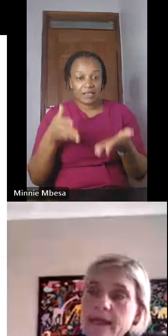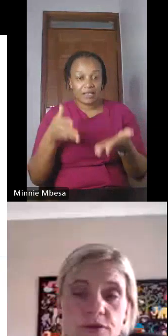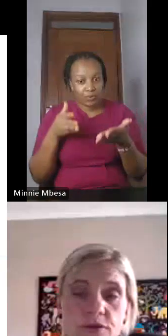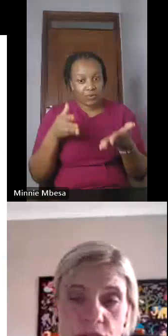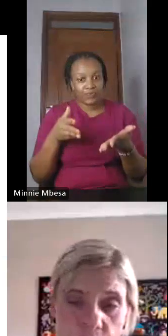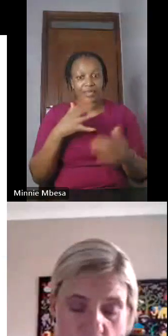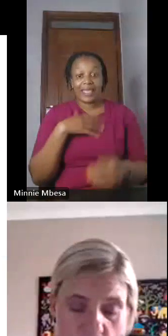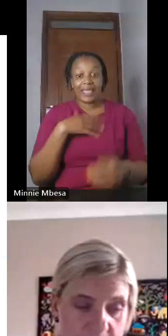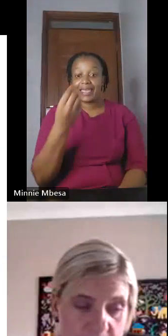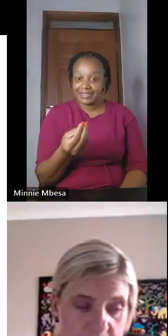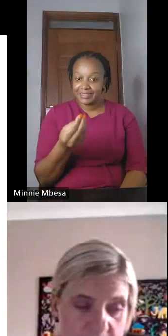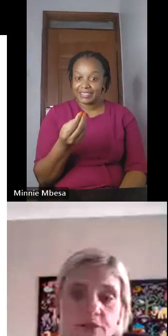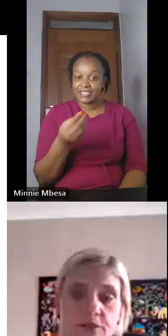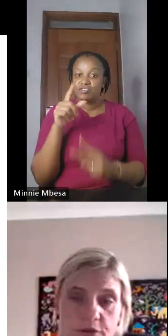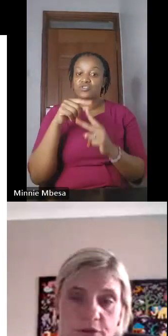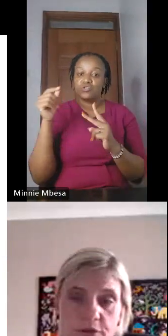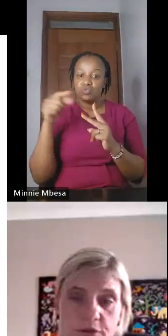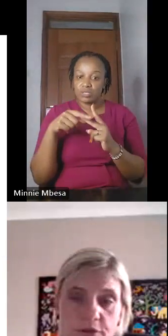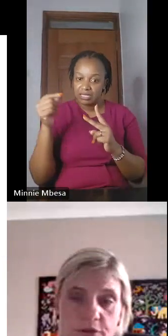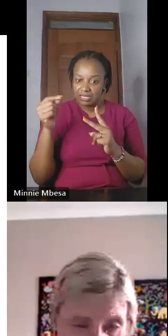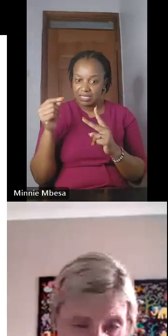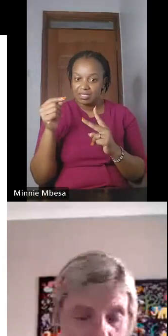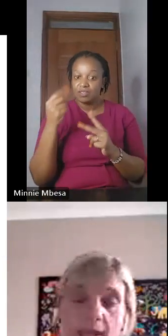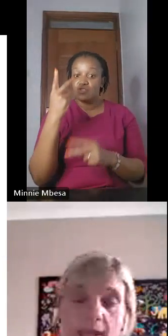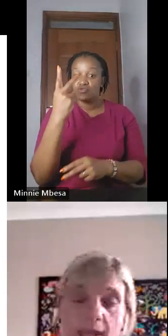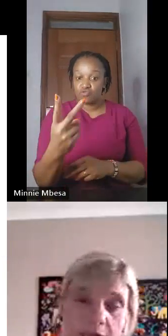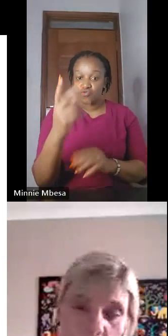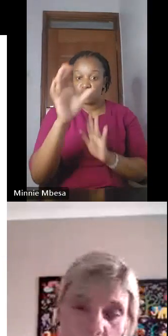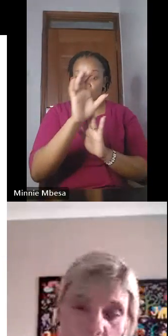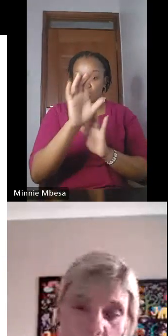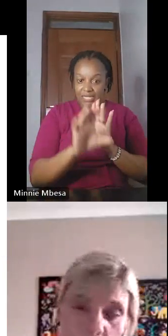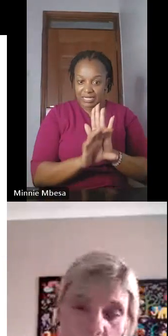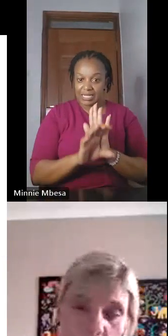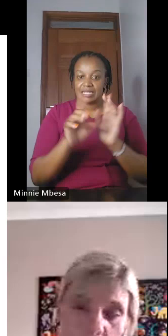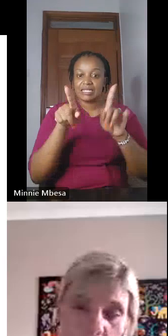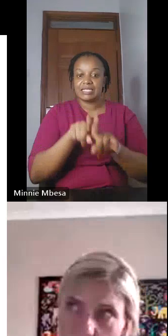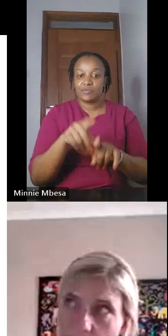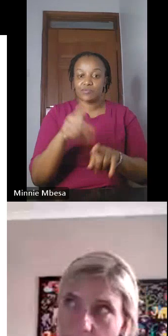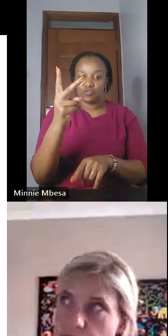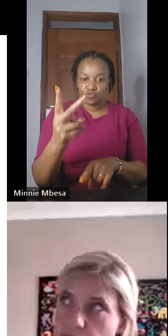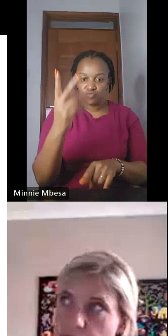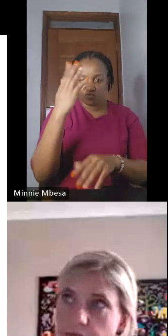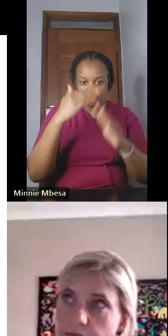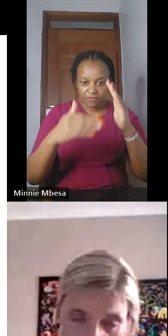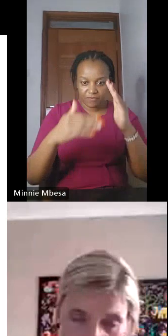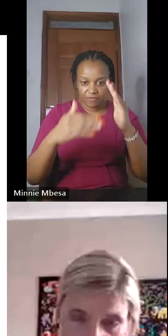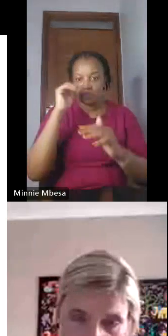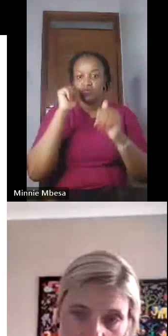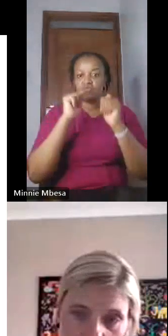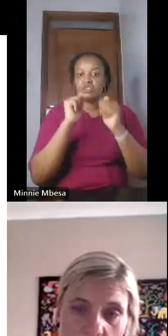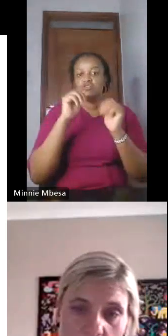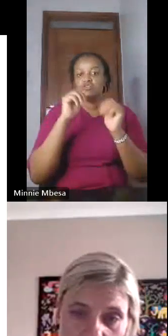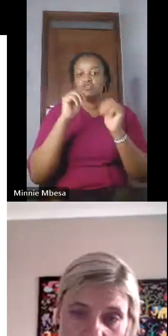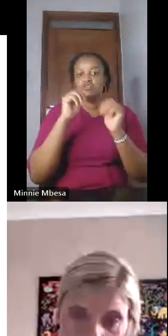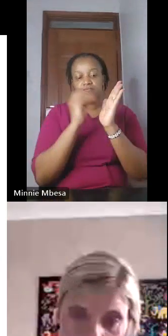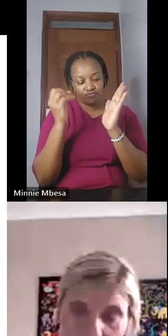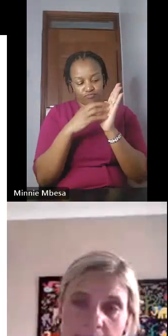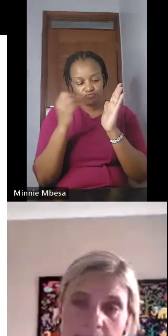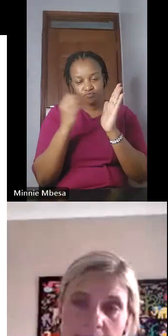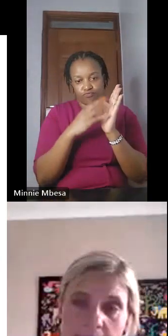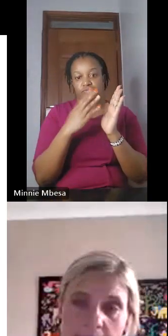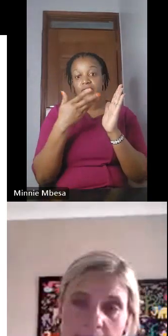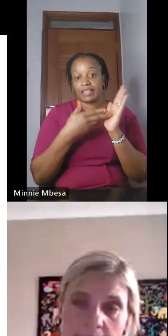and choose 2 courses and 2 universities that you will put on your application form.